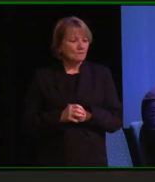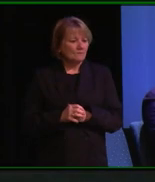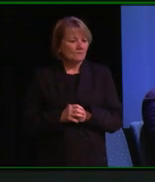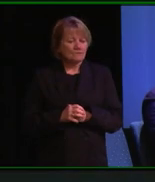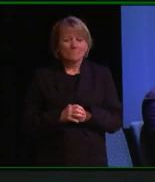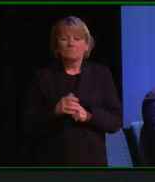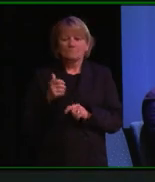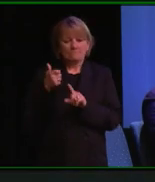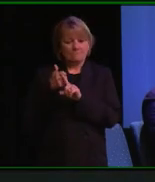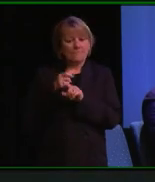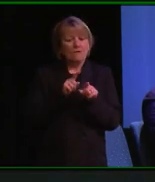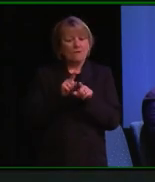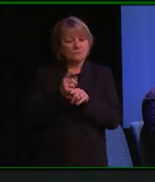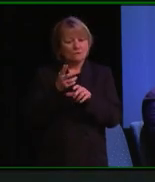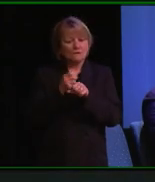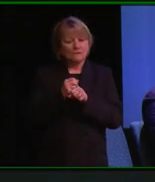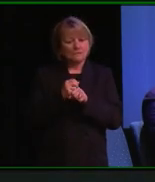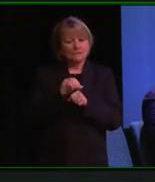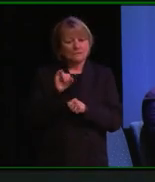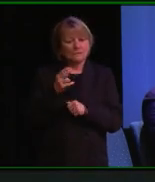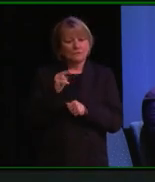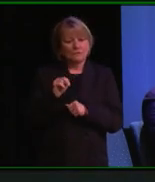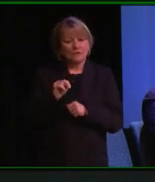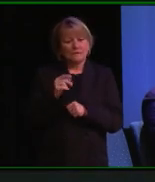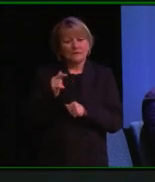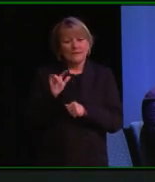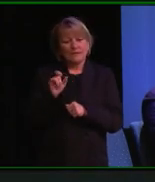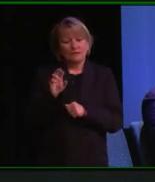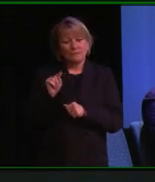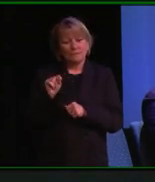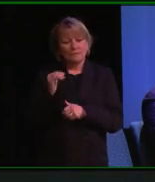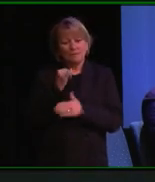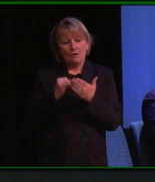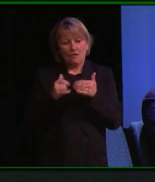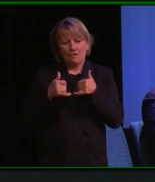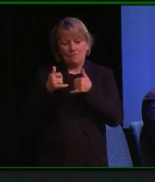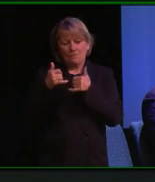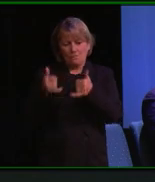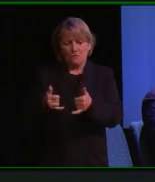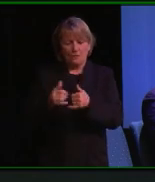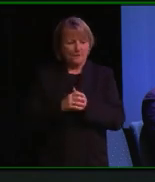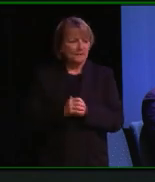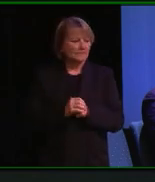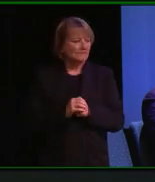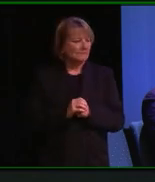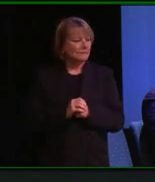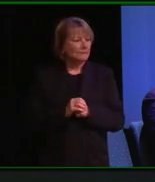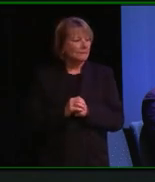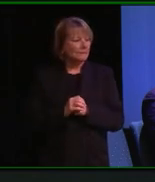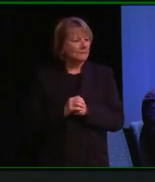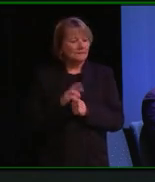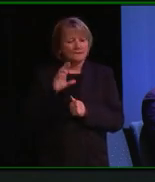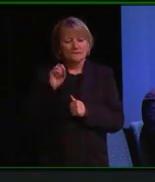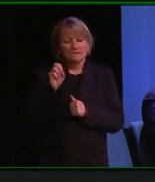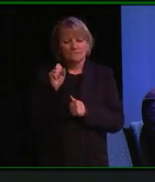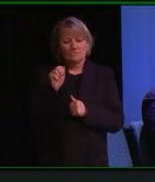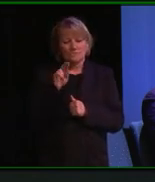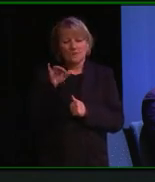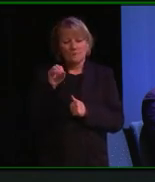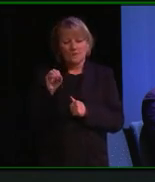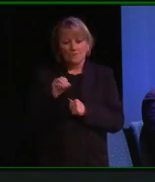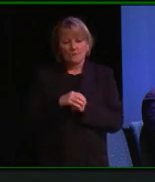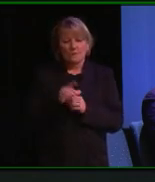Catalin is also the recipient of the John Stobert Art Award, fourth place. Glizella Figueroa Rosario, Graphic